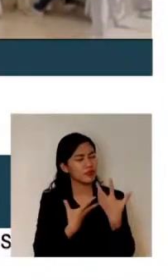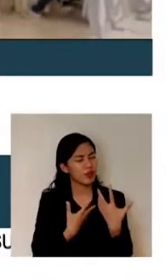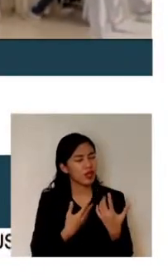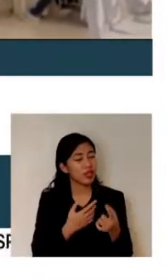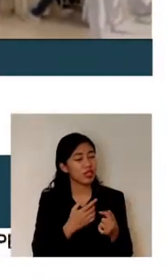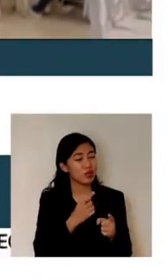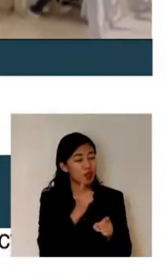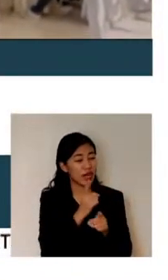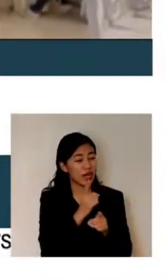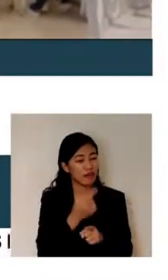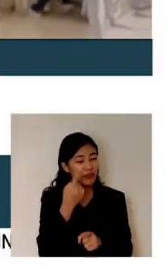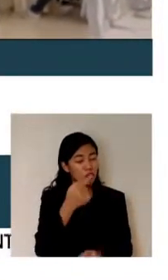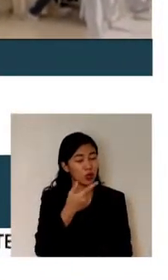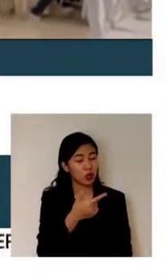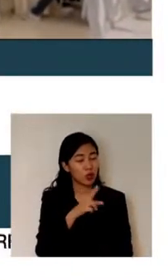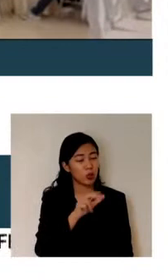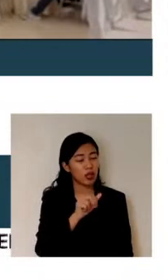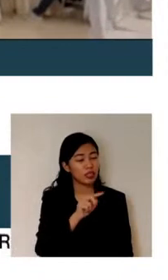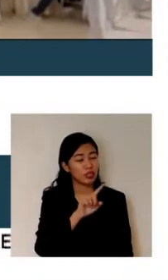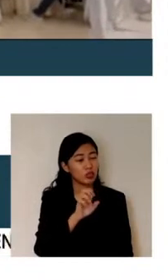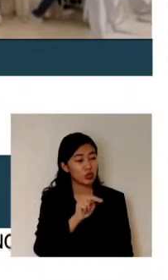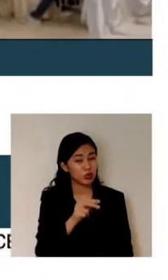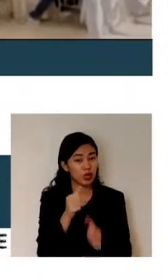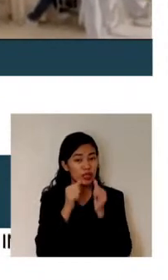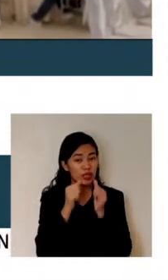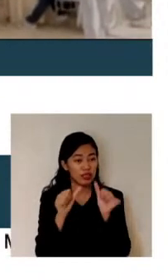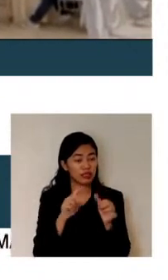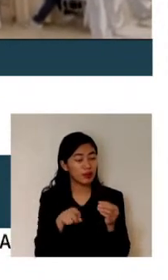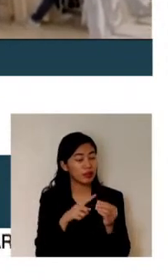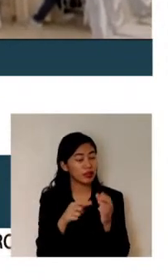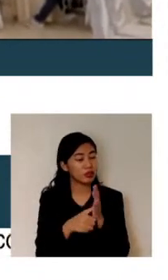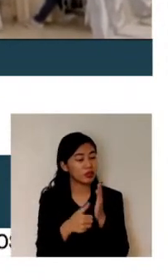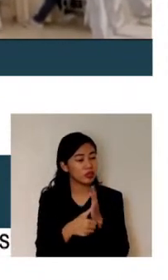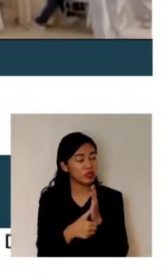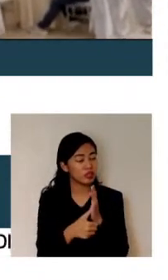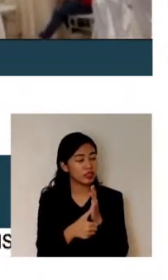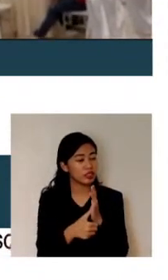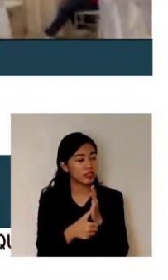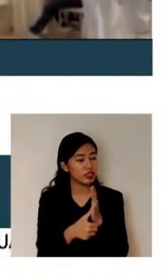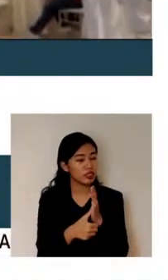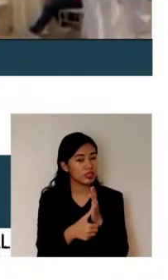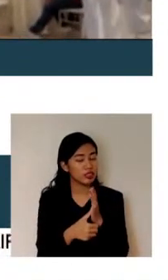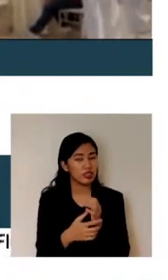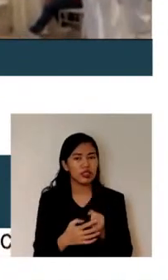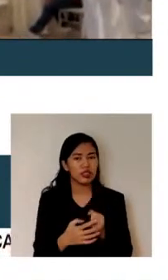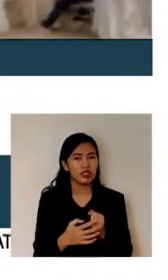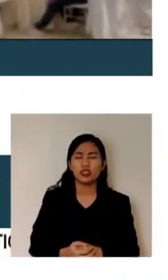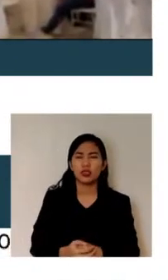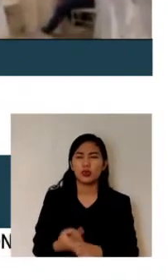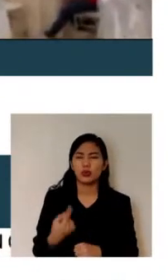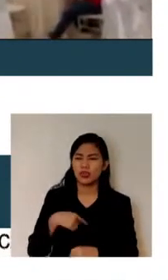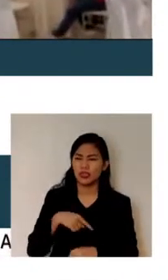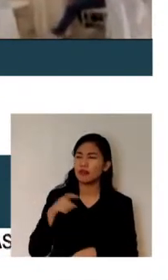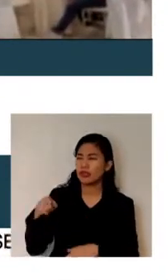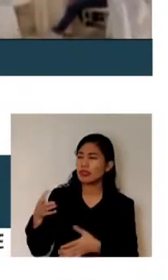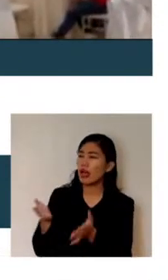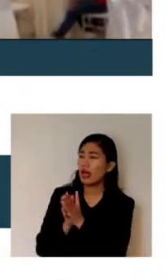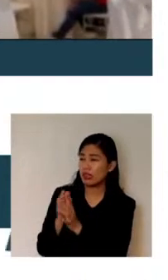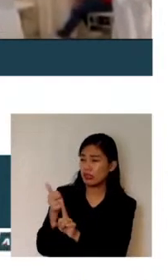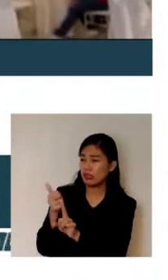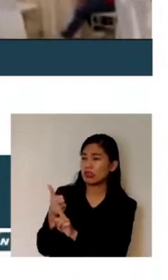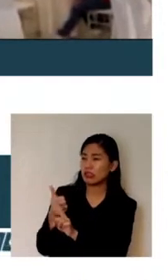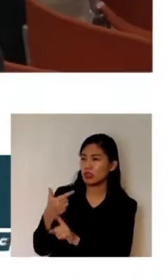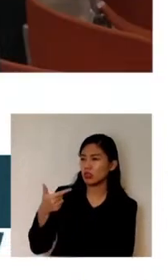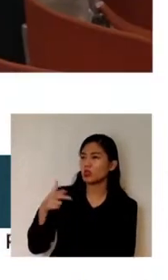Commissioner Guanzon to reveal her vote pending the resolution of the matter? We have to ask Commissioner Guanzon, what's